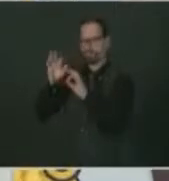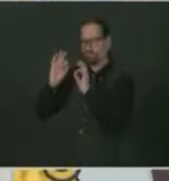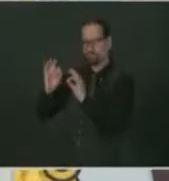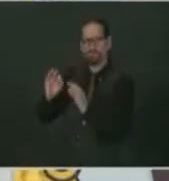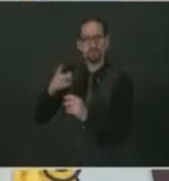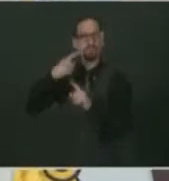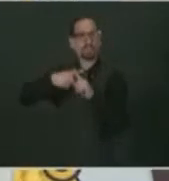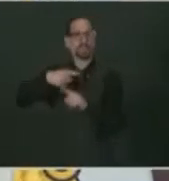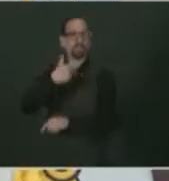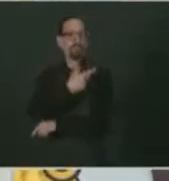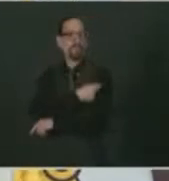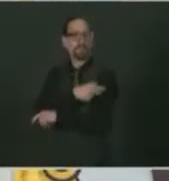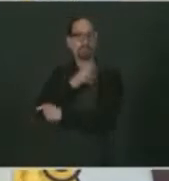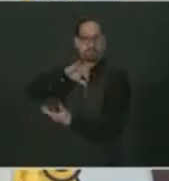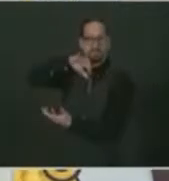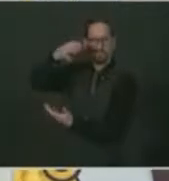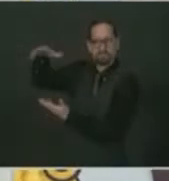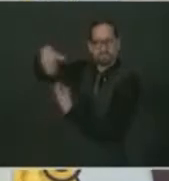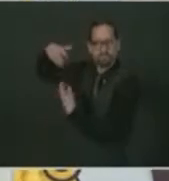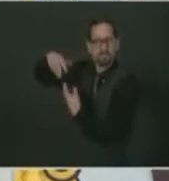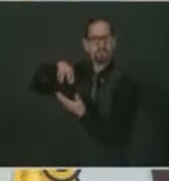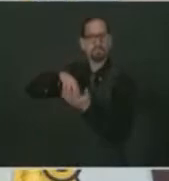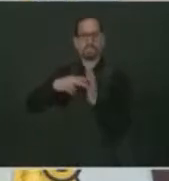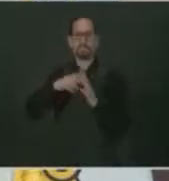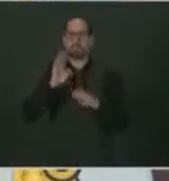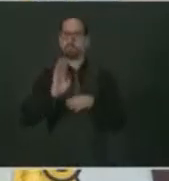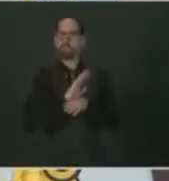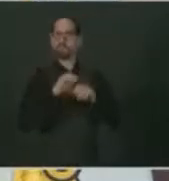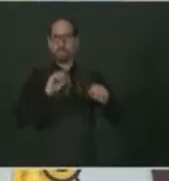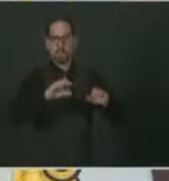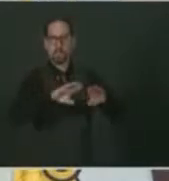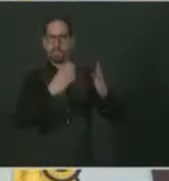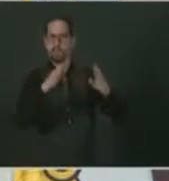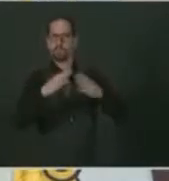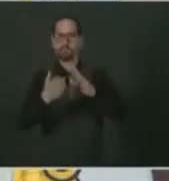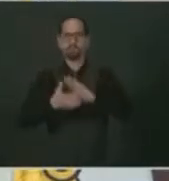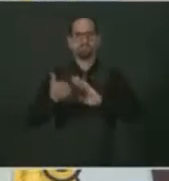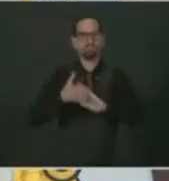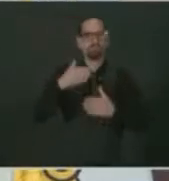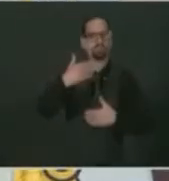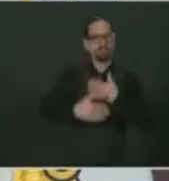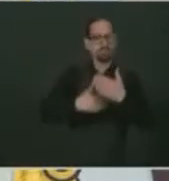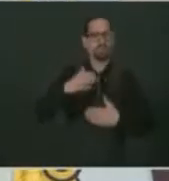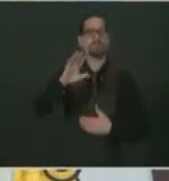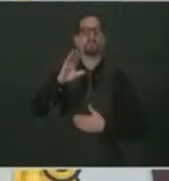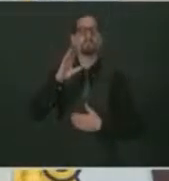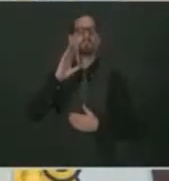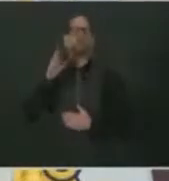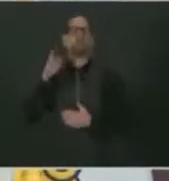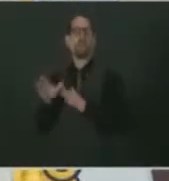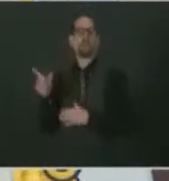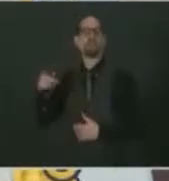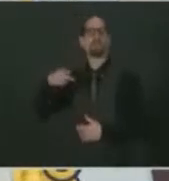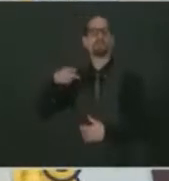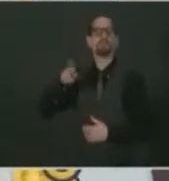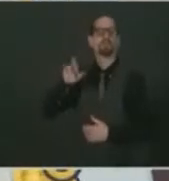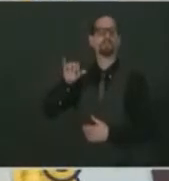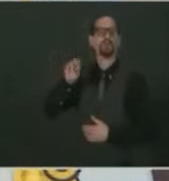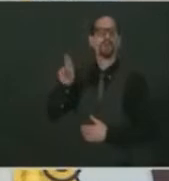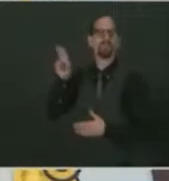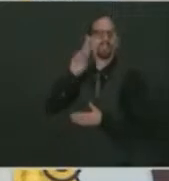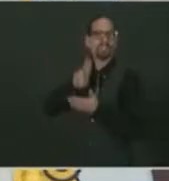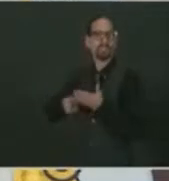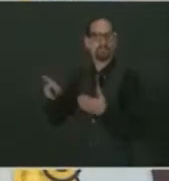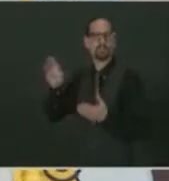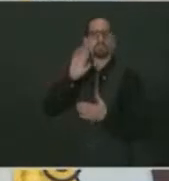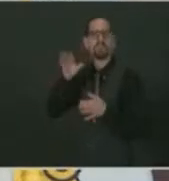Today, there are a handful of changes that Secretary Pryor will announce related to self-service seating at restaurants, daily cleaning protocols,